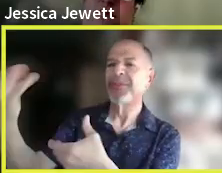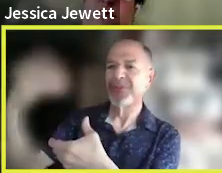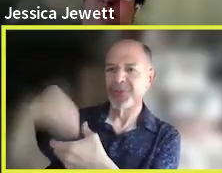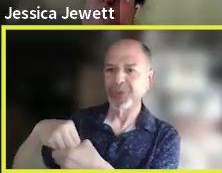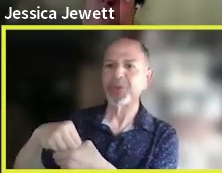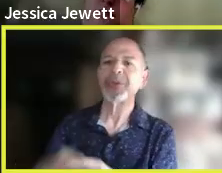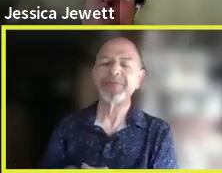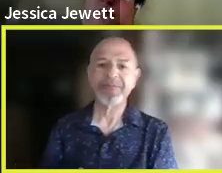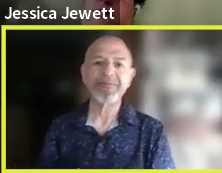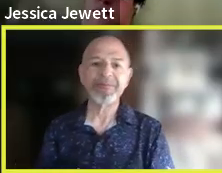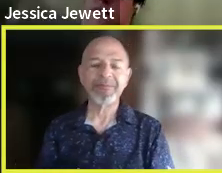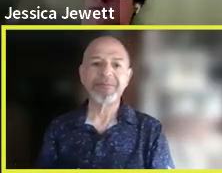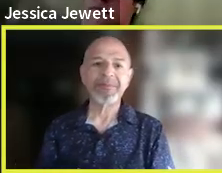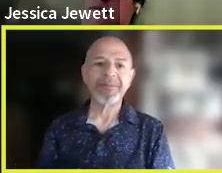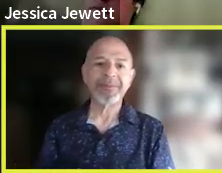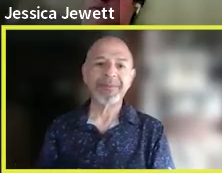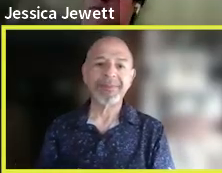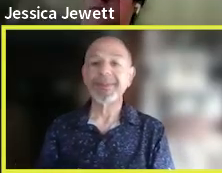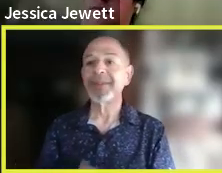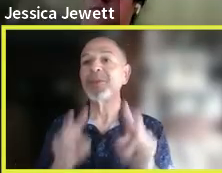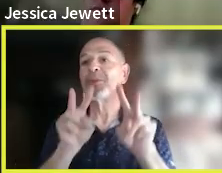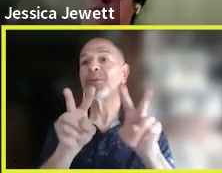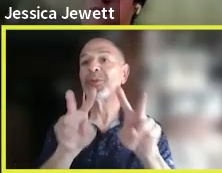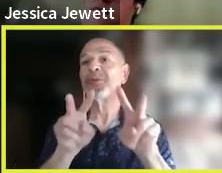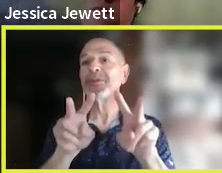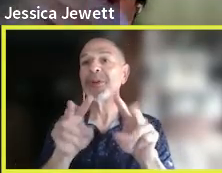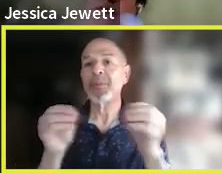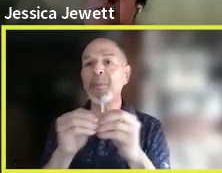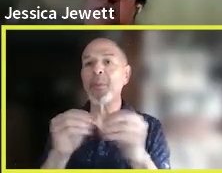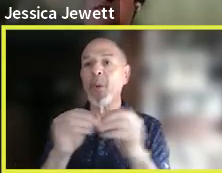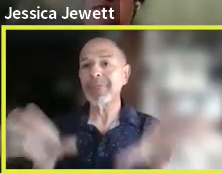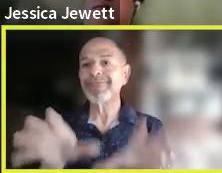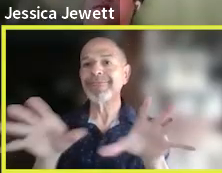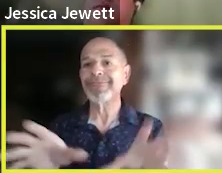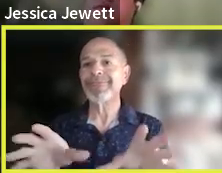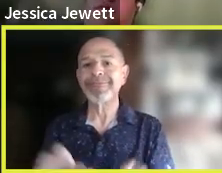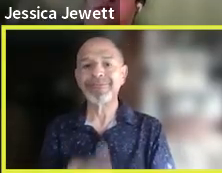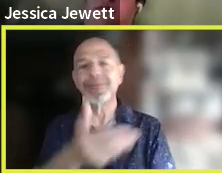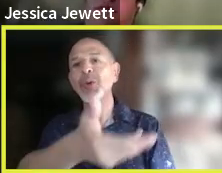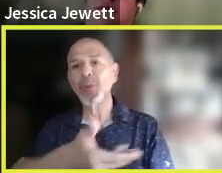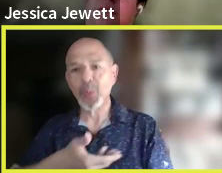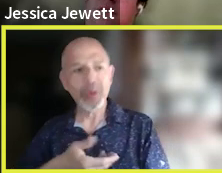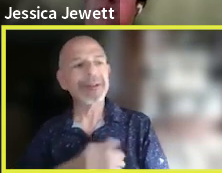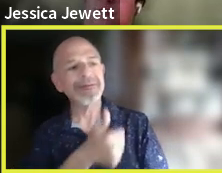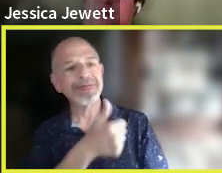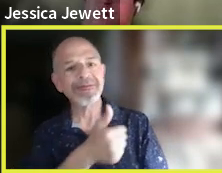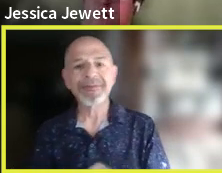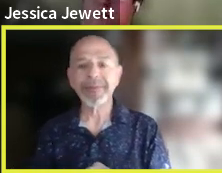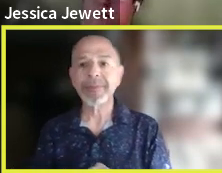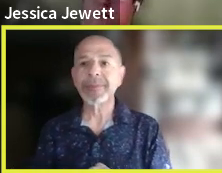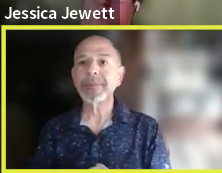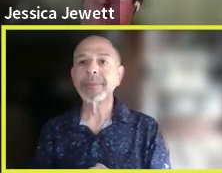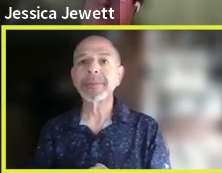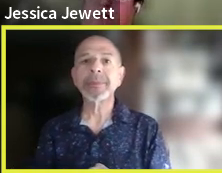And yeah, we look forward to seeing you at more events. Yeah, you're welcome. Christian, you got something to say?